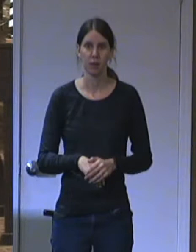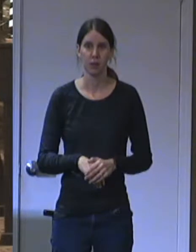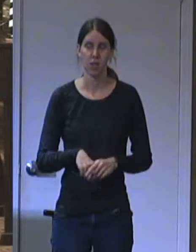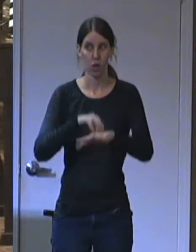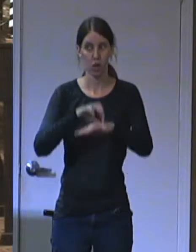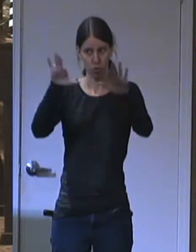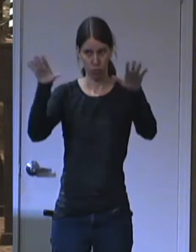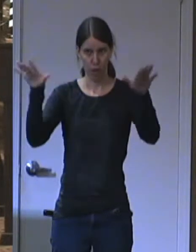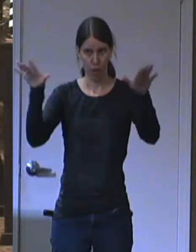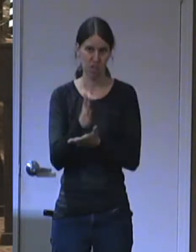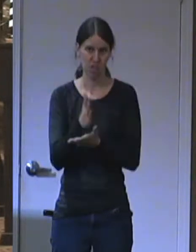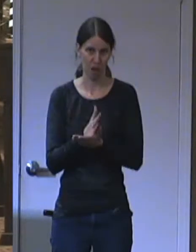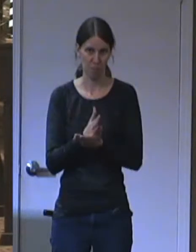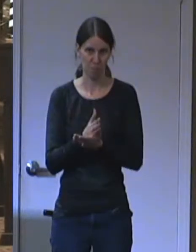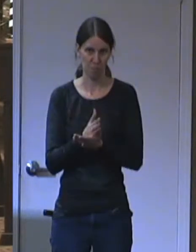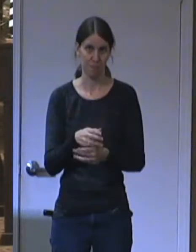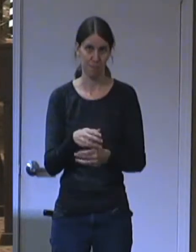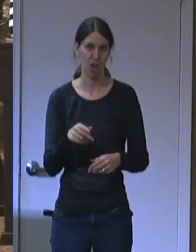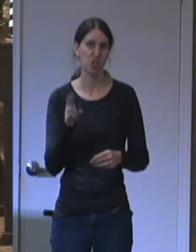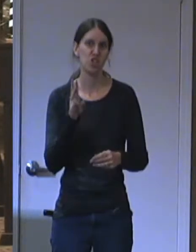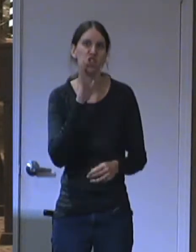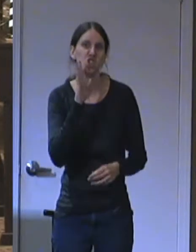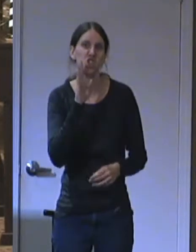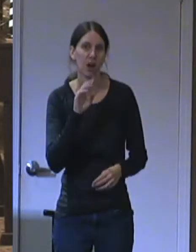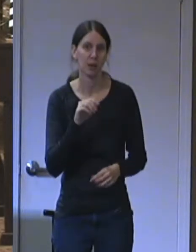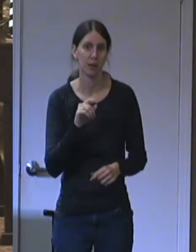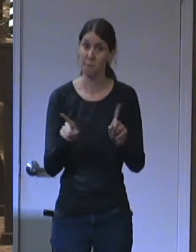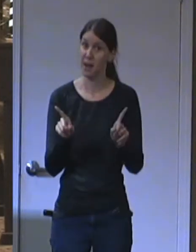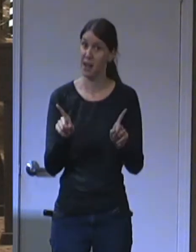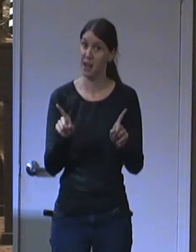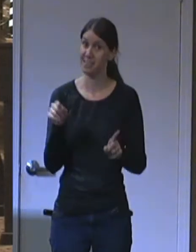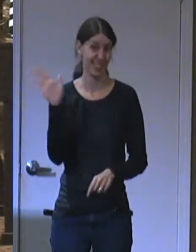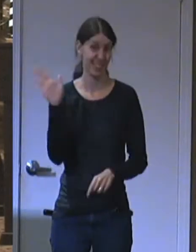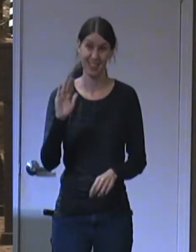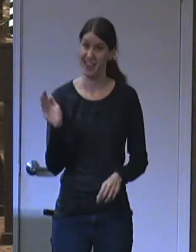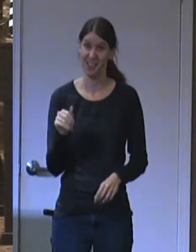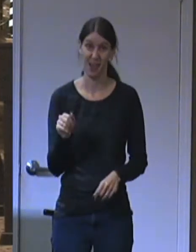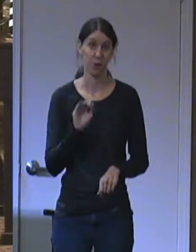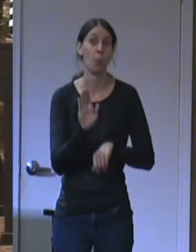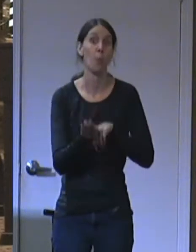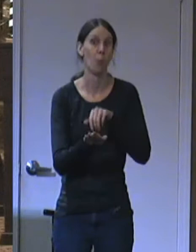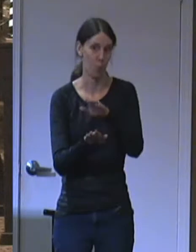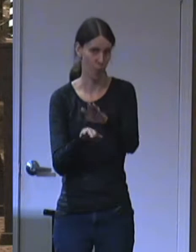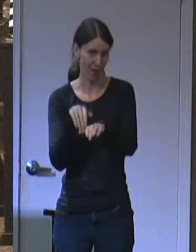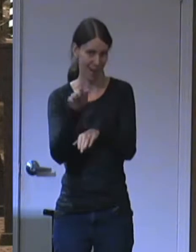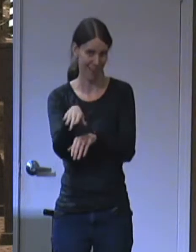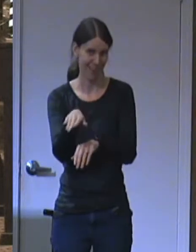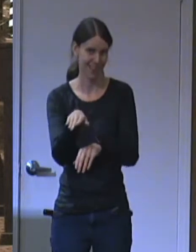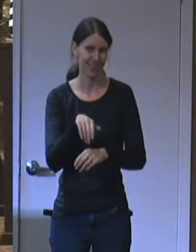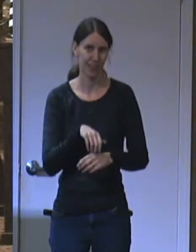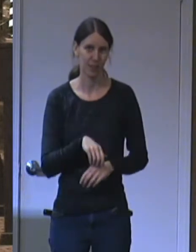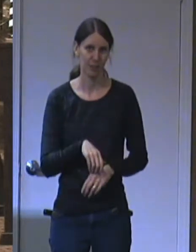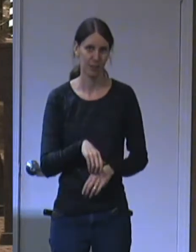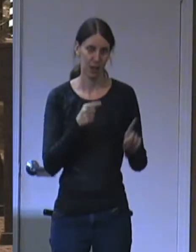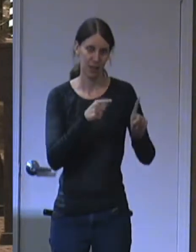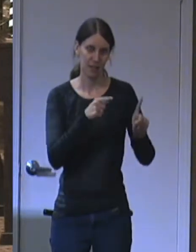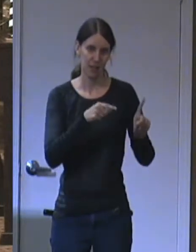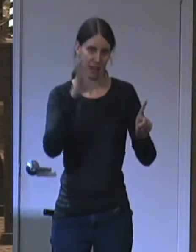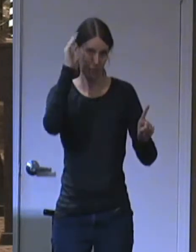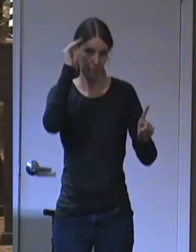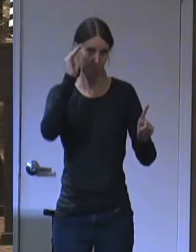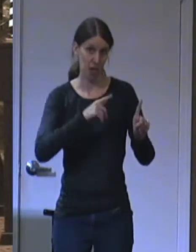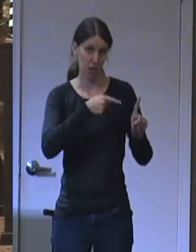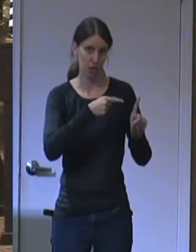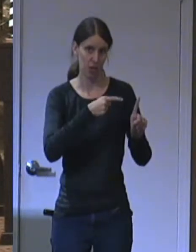talk, but they don't really know how to walk the walk, right? And these men, though young,